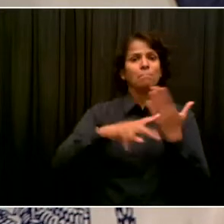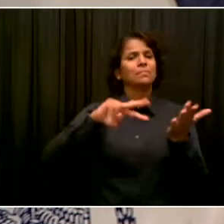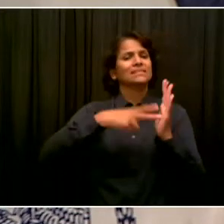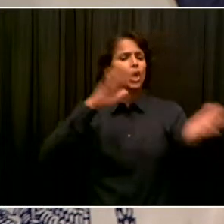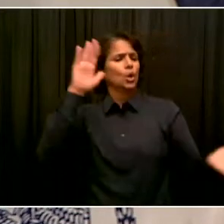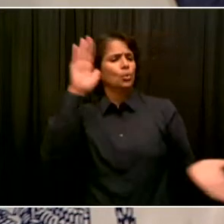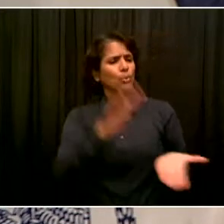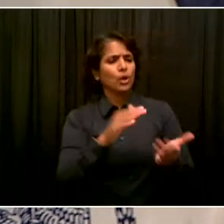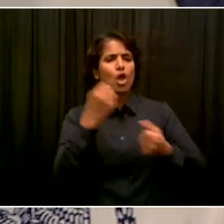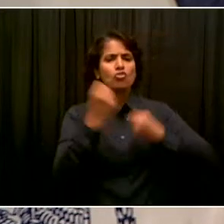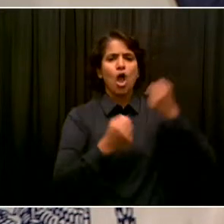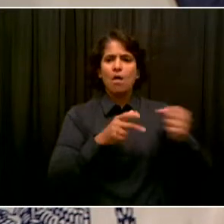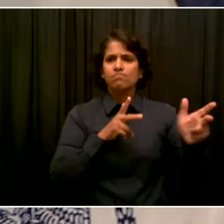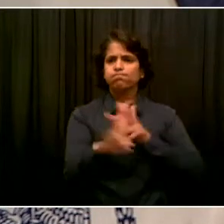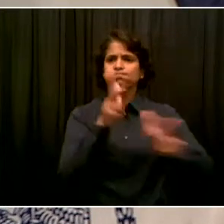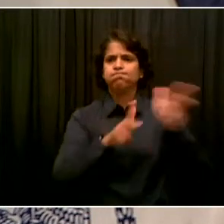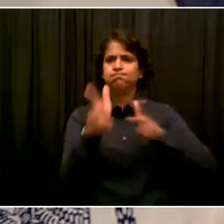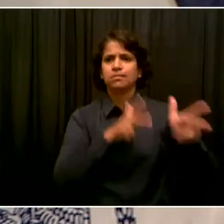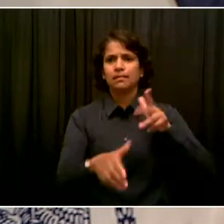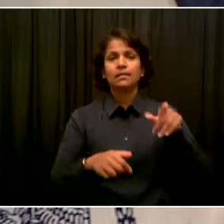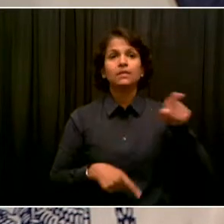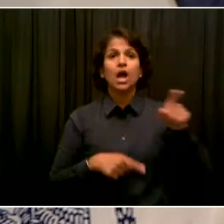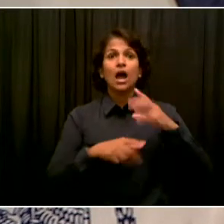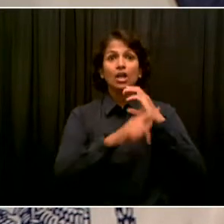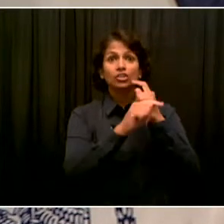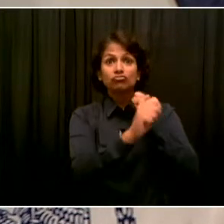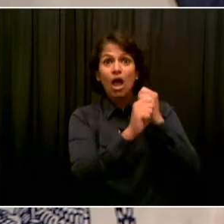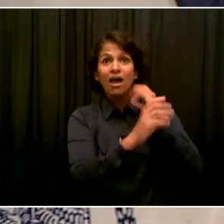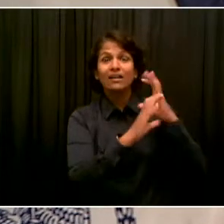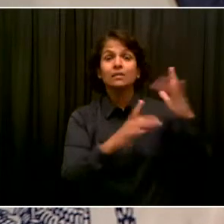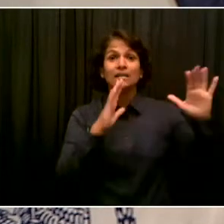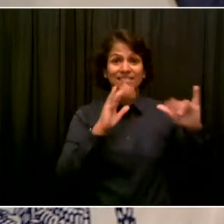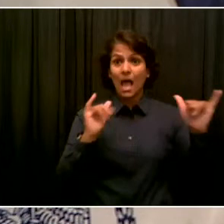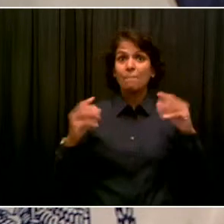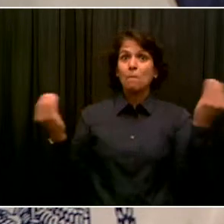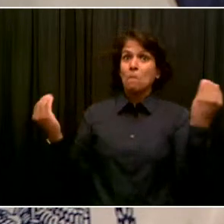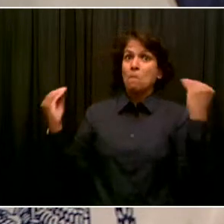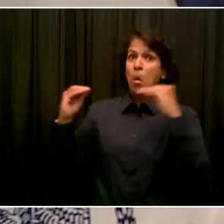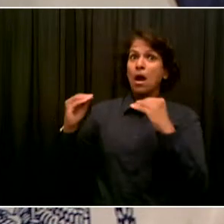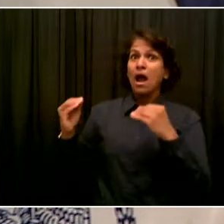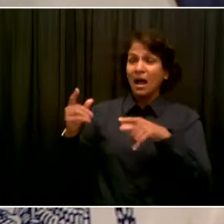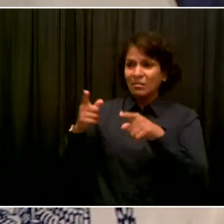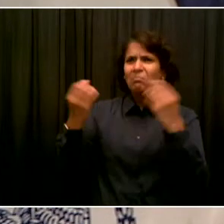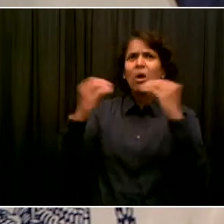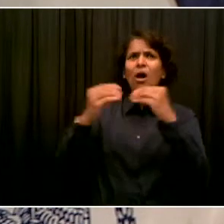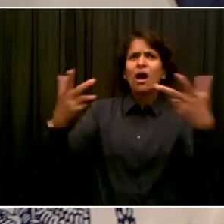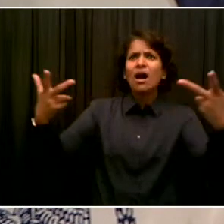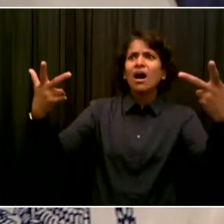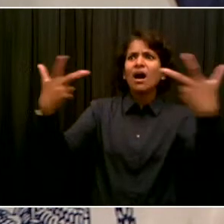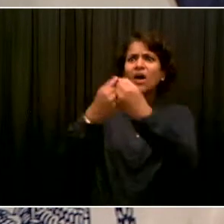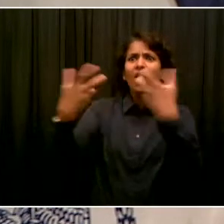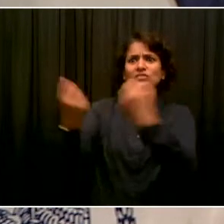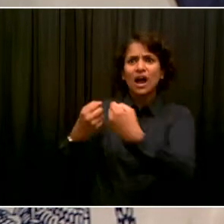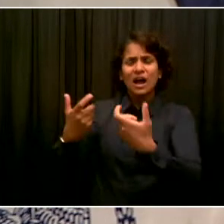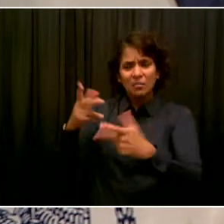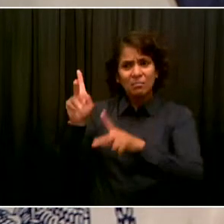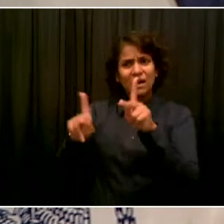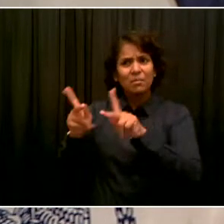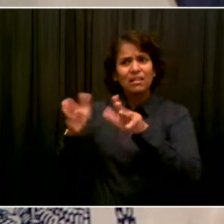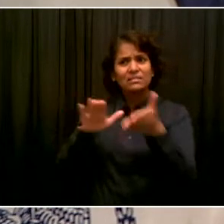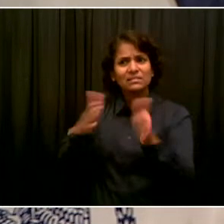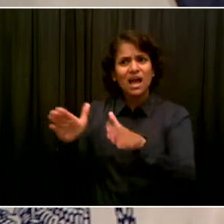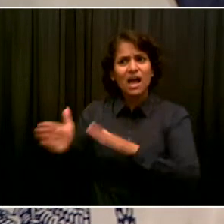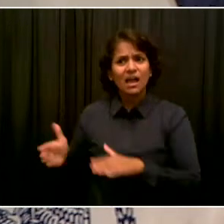traffic fatalities go back to their highest level since you took office. So as we see, I'm sure you've heard the kind of